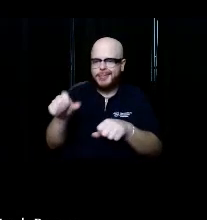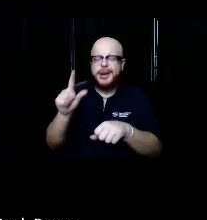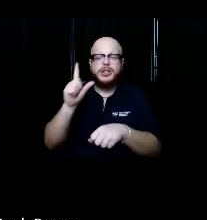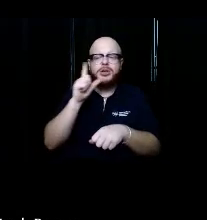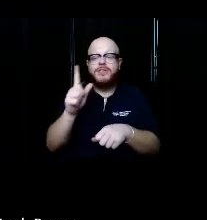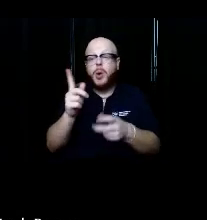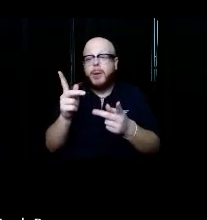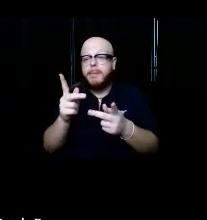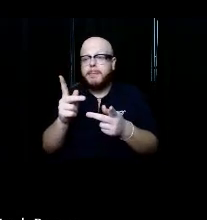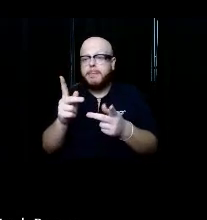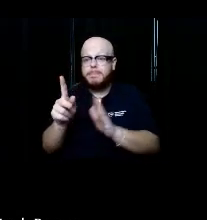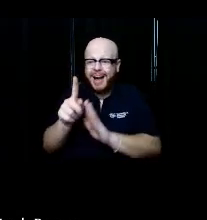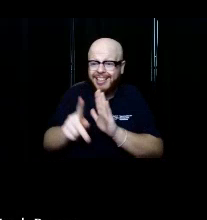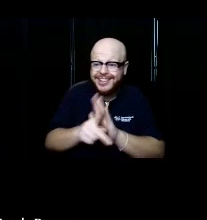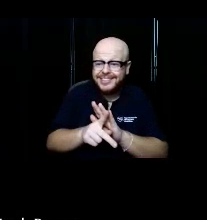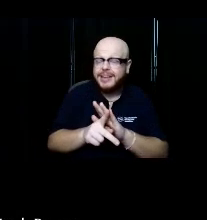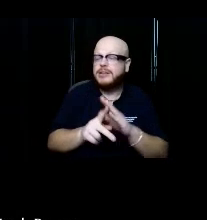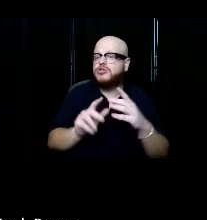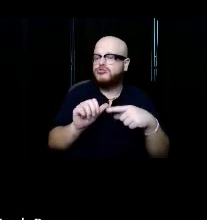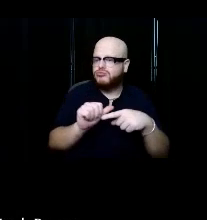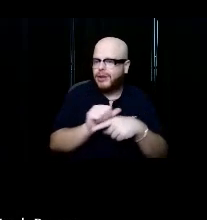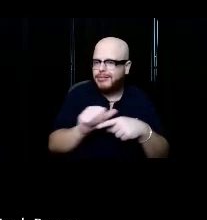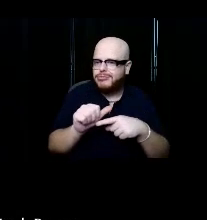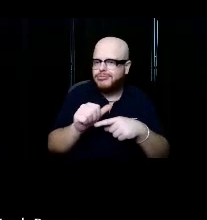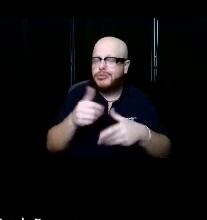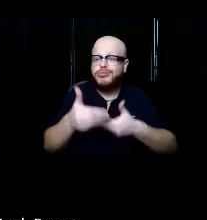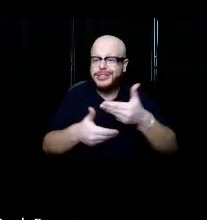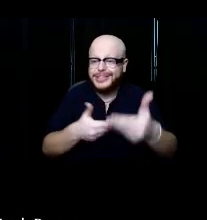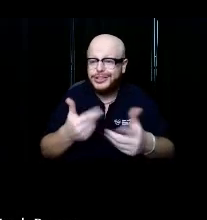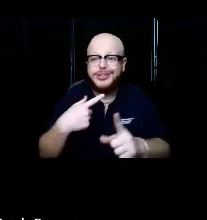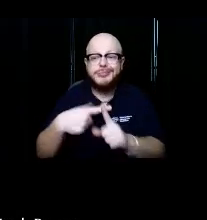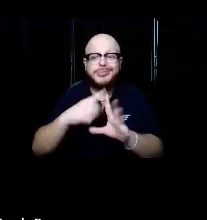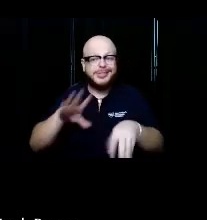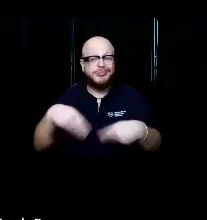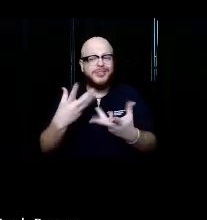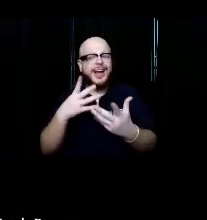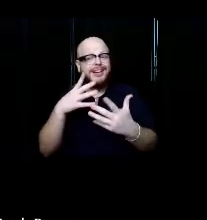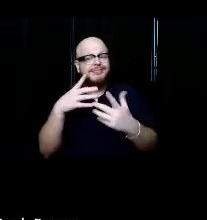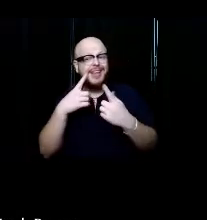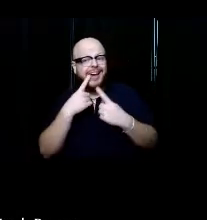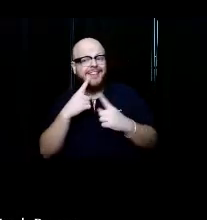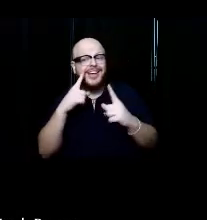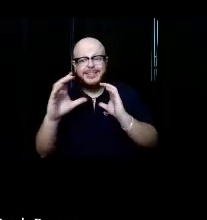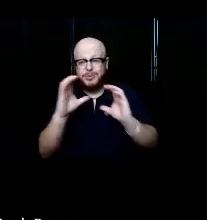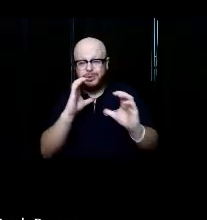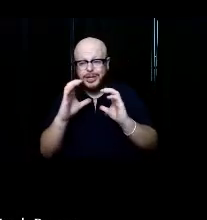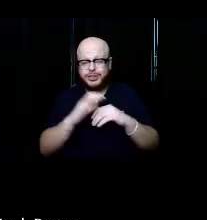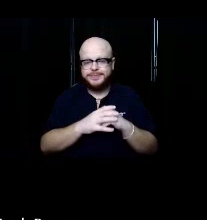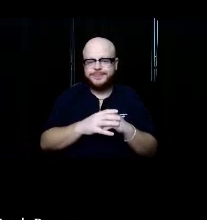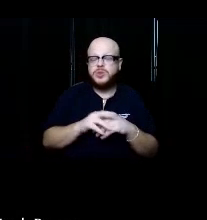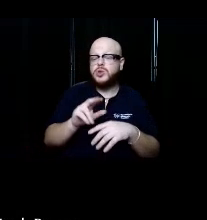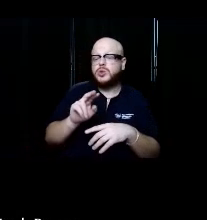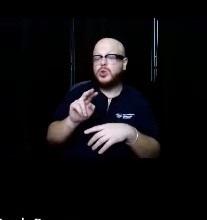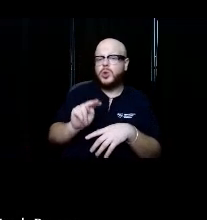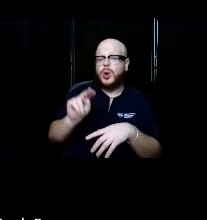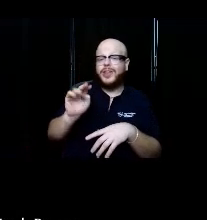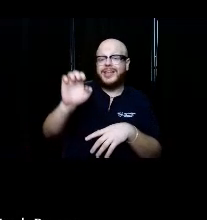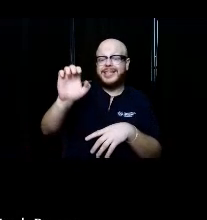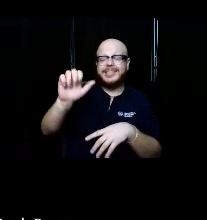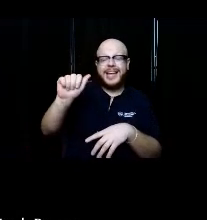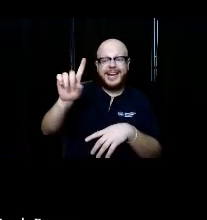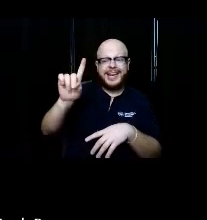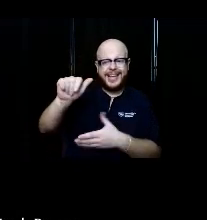and provide effective communication. The Northeast ADA Center defines a reasonable